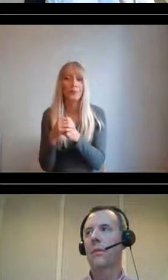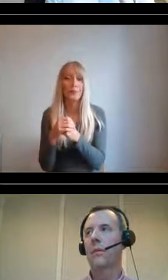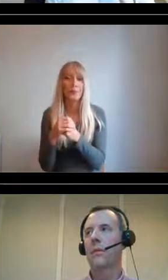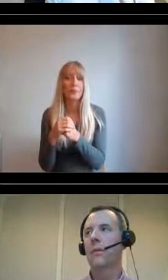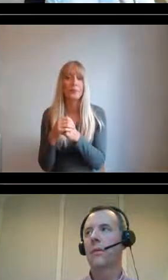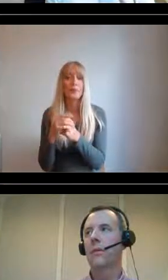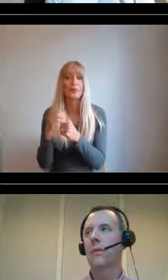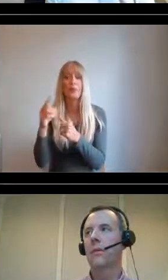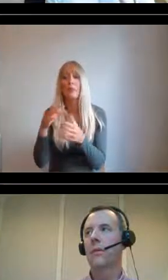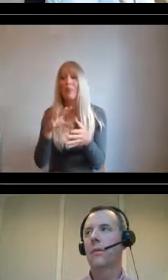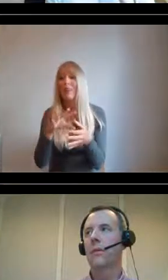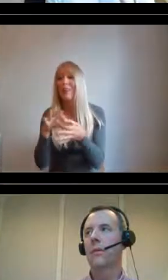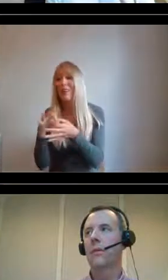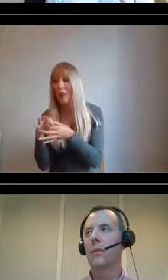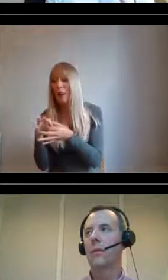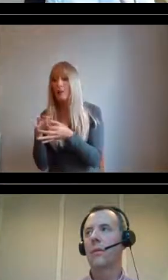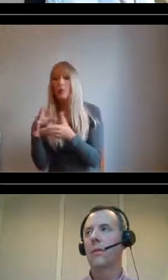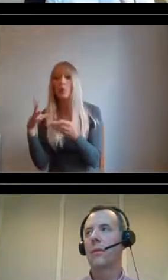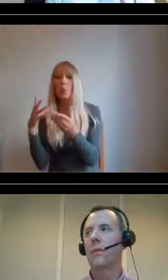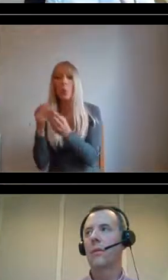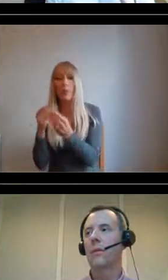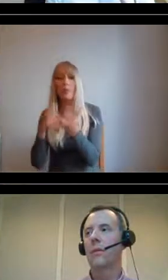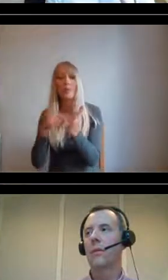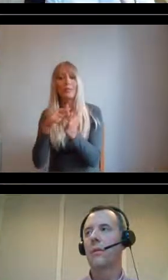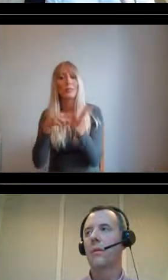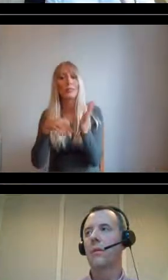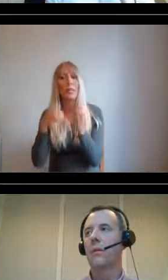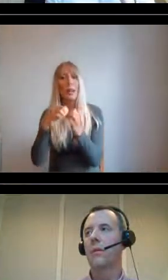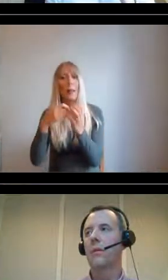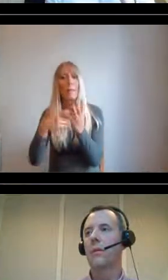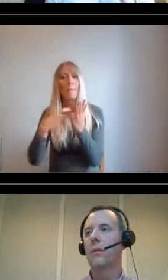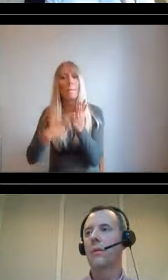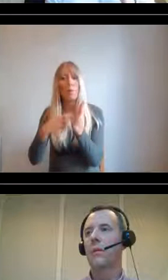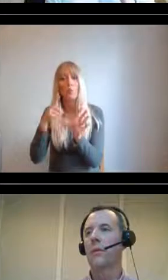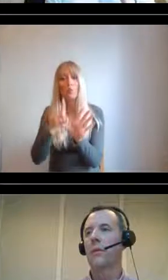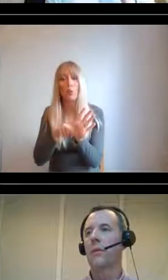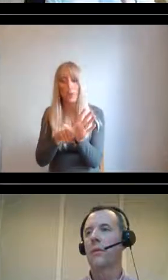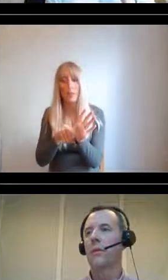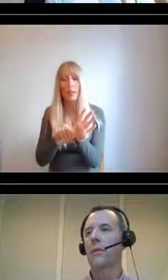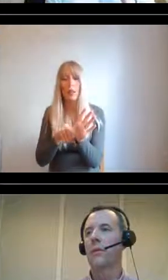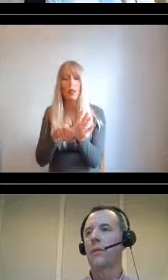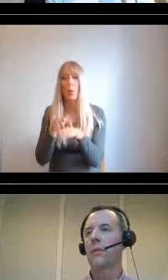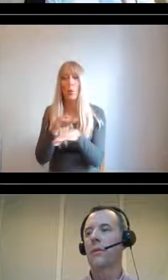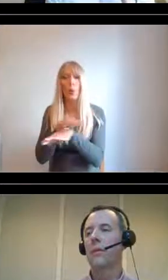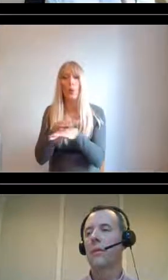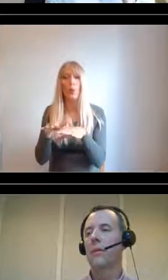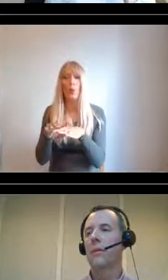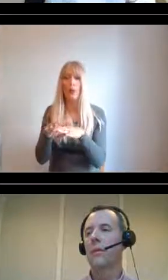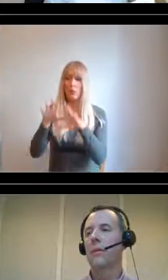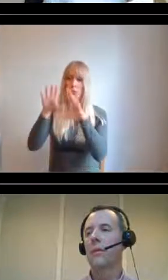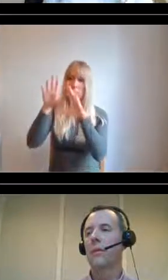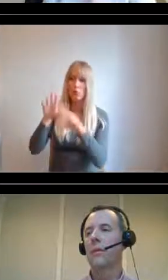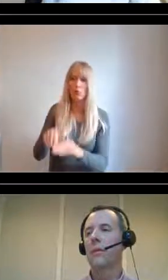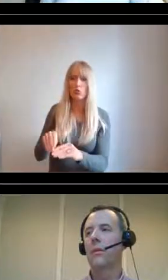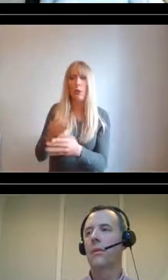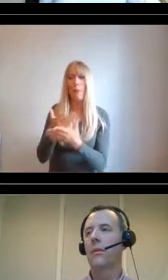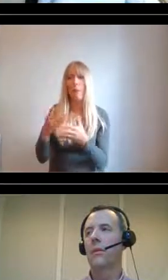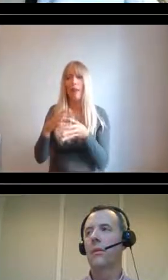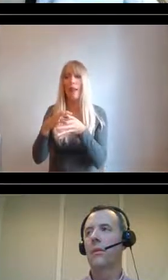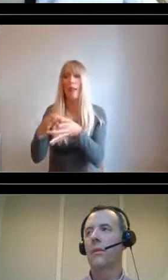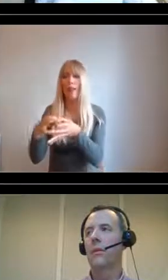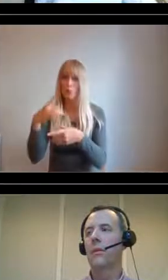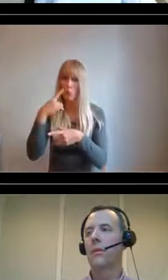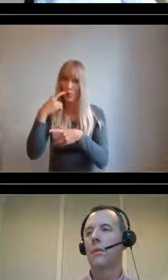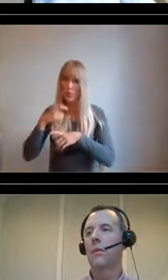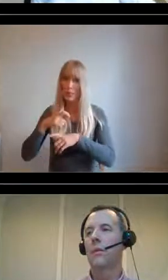there was a connection at the Tilbury link road, we would not prevent any sort of link that could be